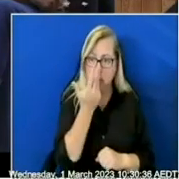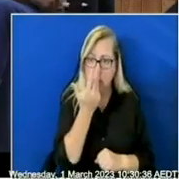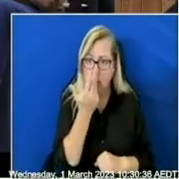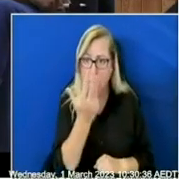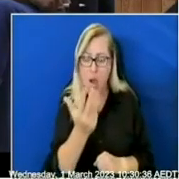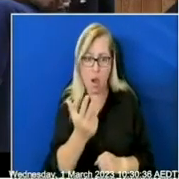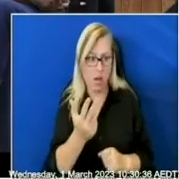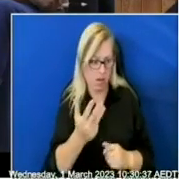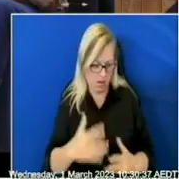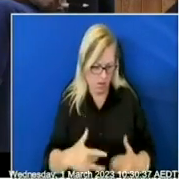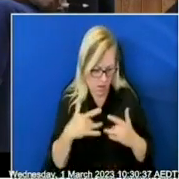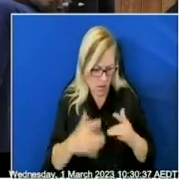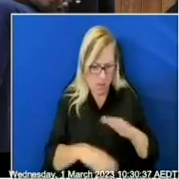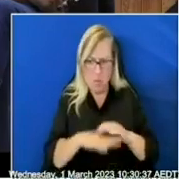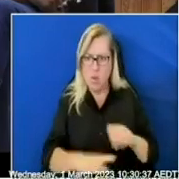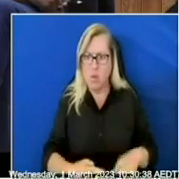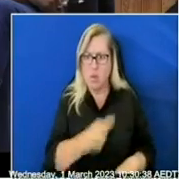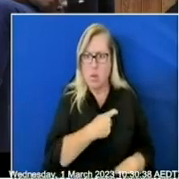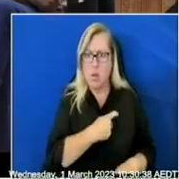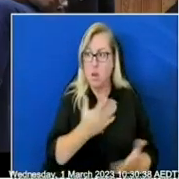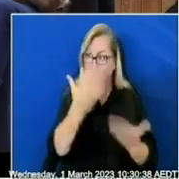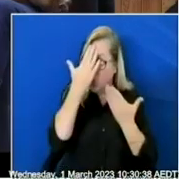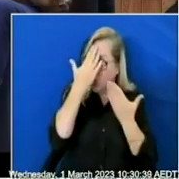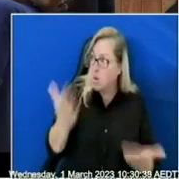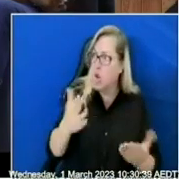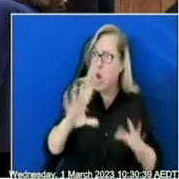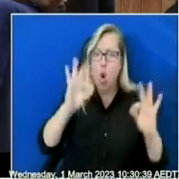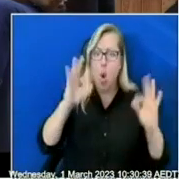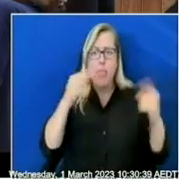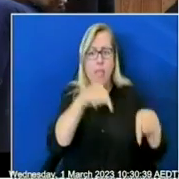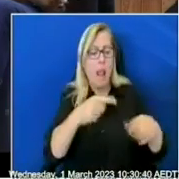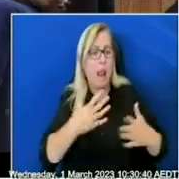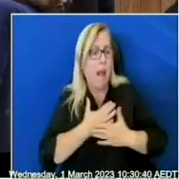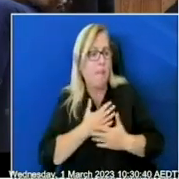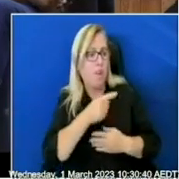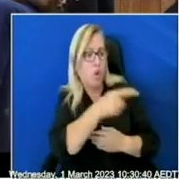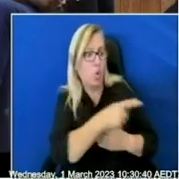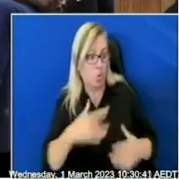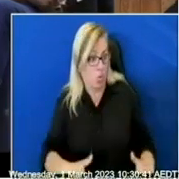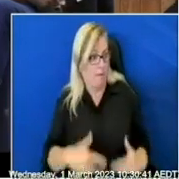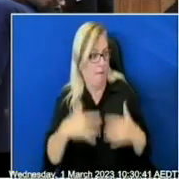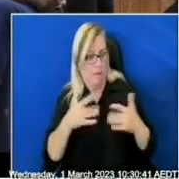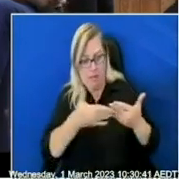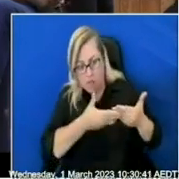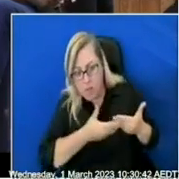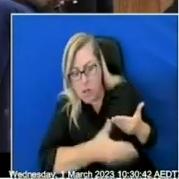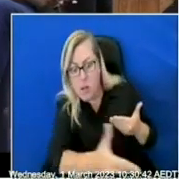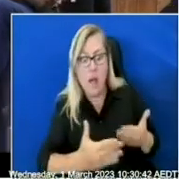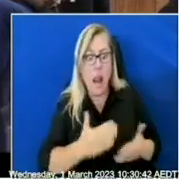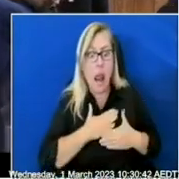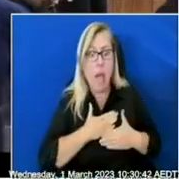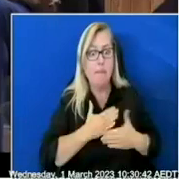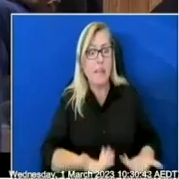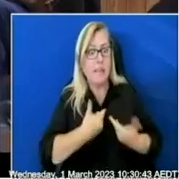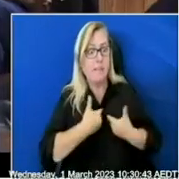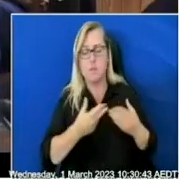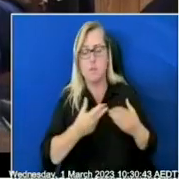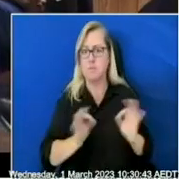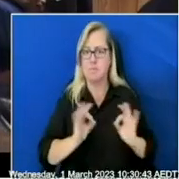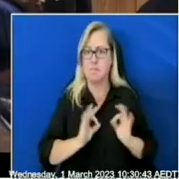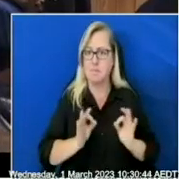nobody, nobody loves you, you're not going to feel any more love after that. And those records, that identity,